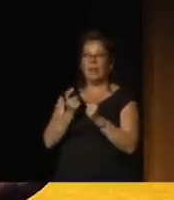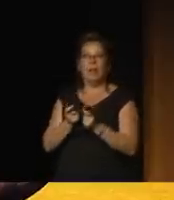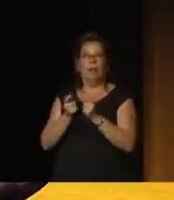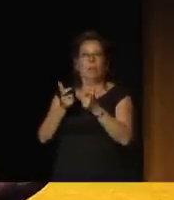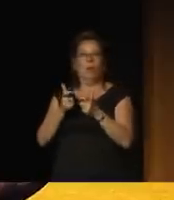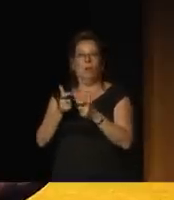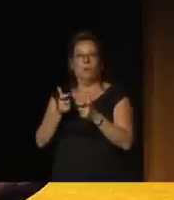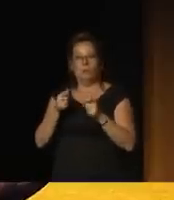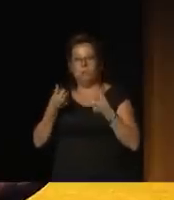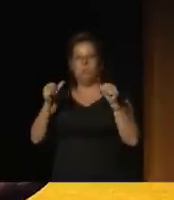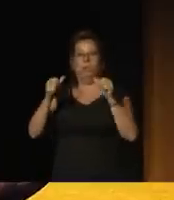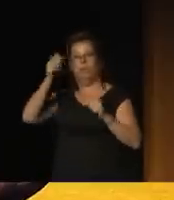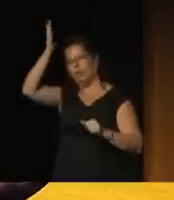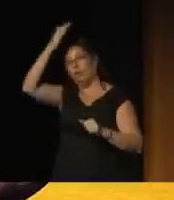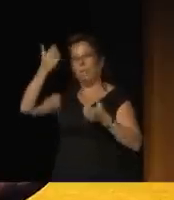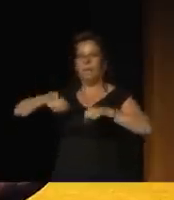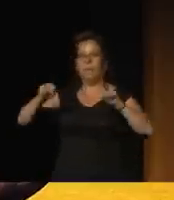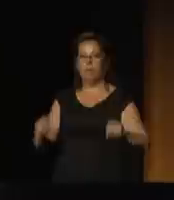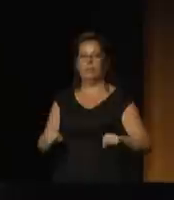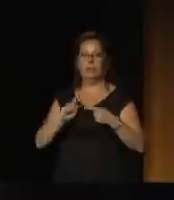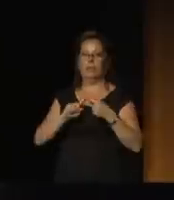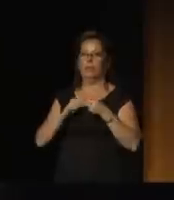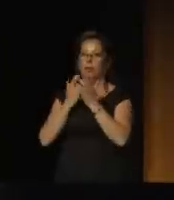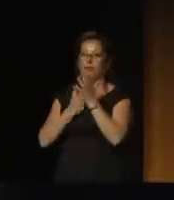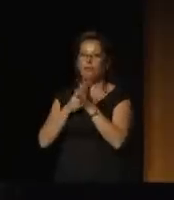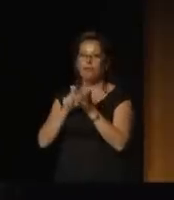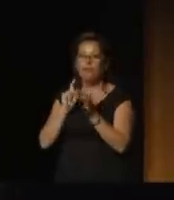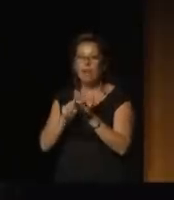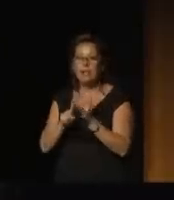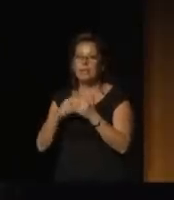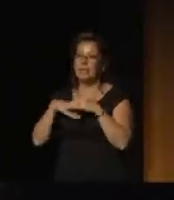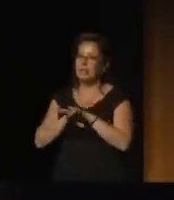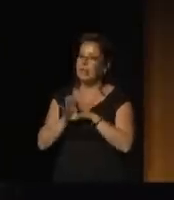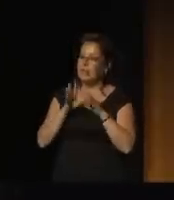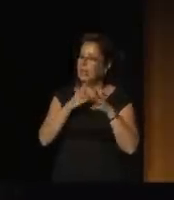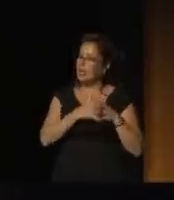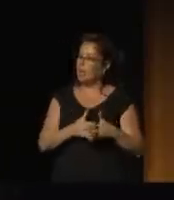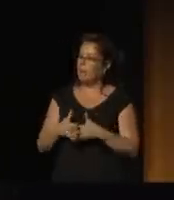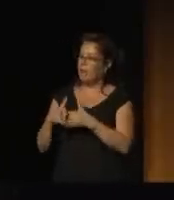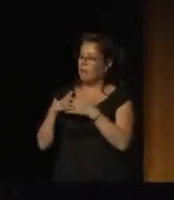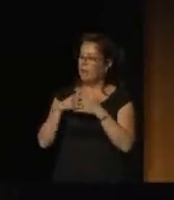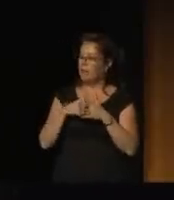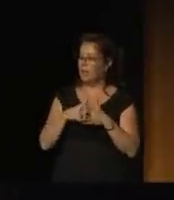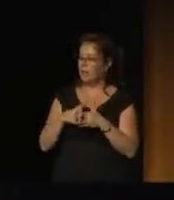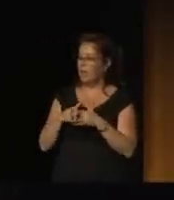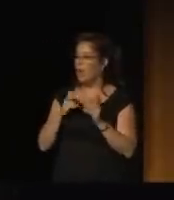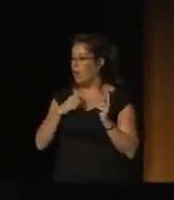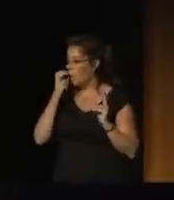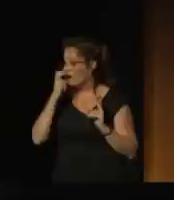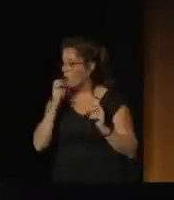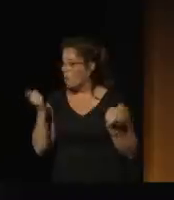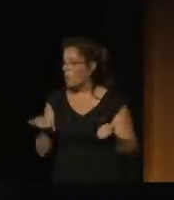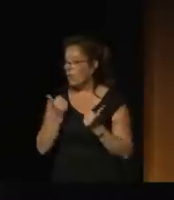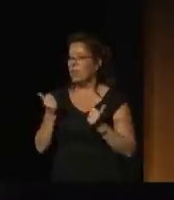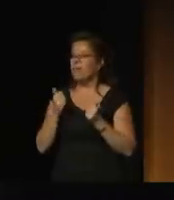The last year. Race in America has never, I'm not old enough to remember the civil